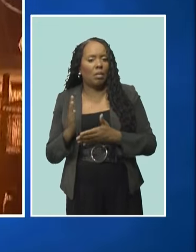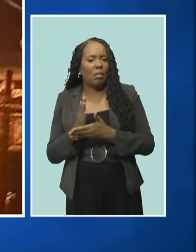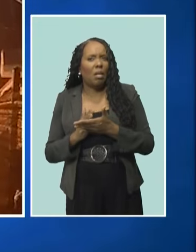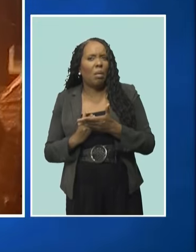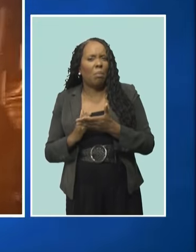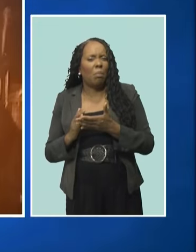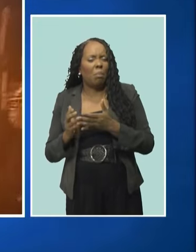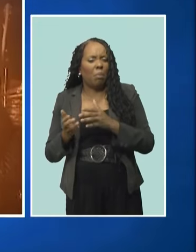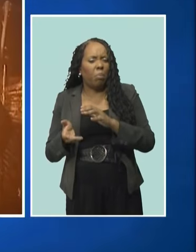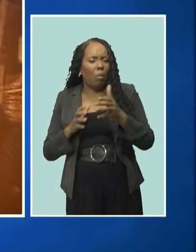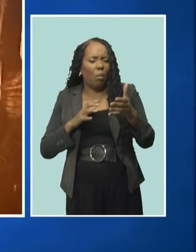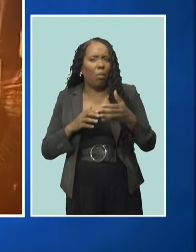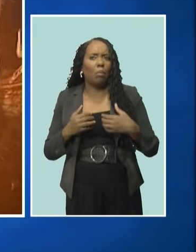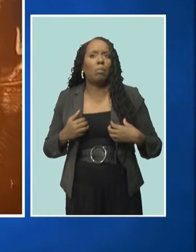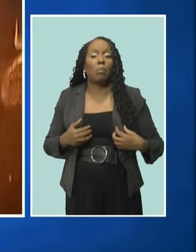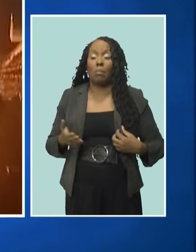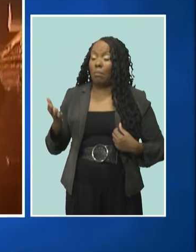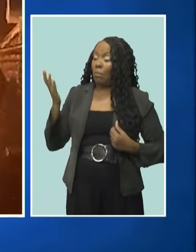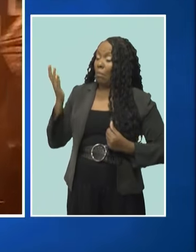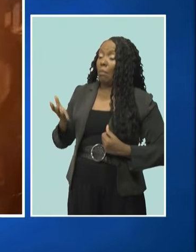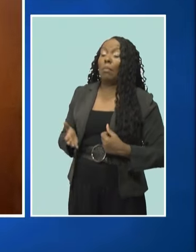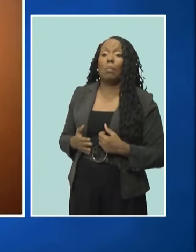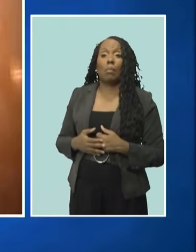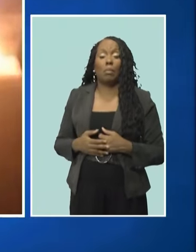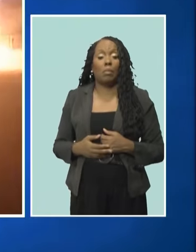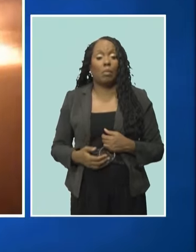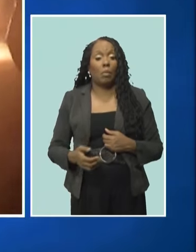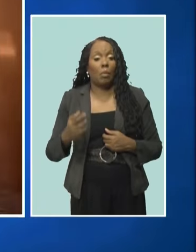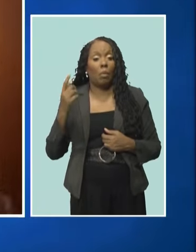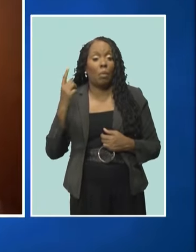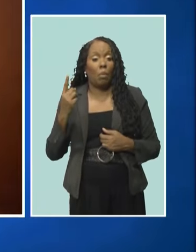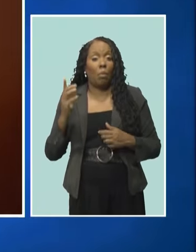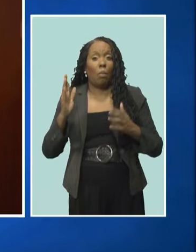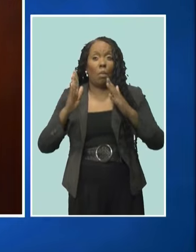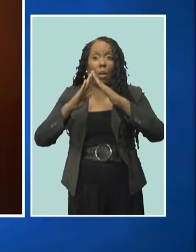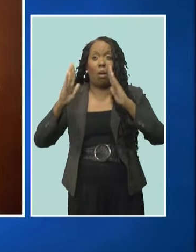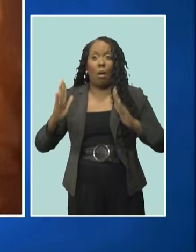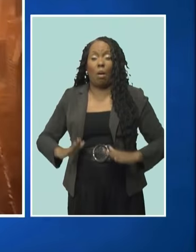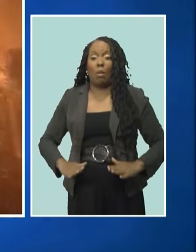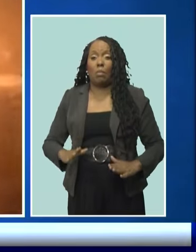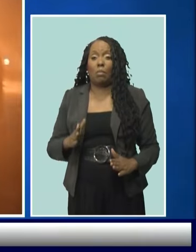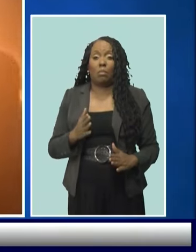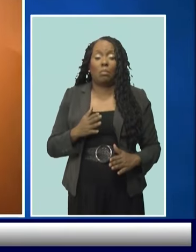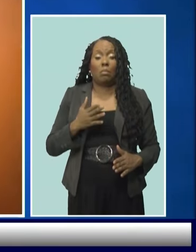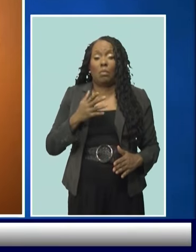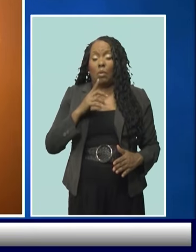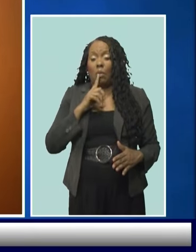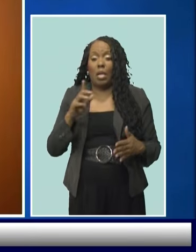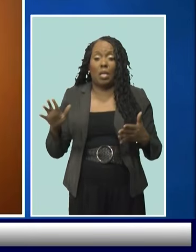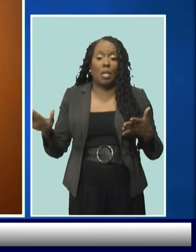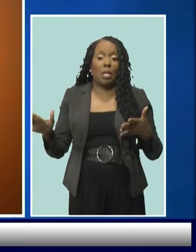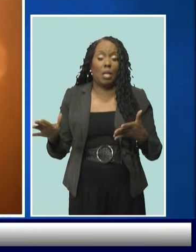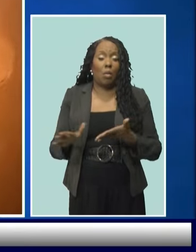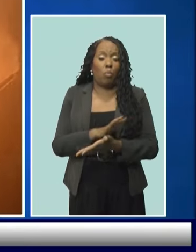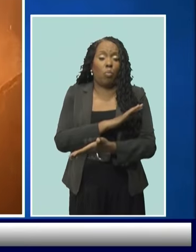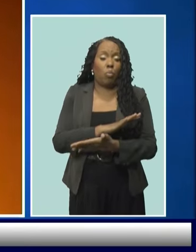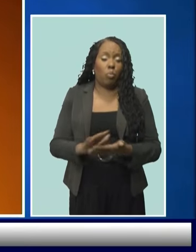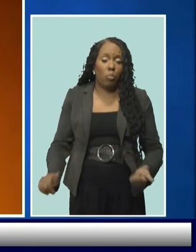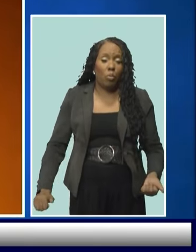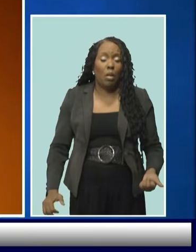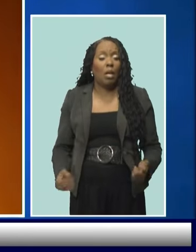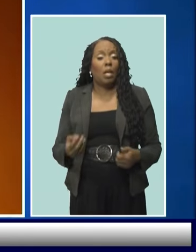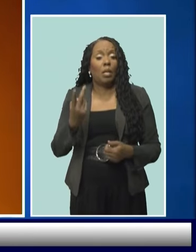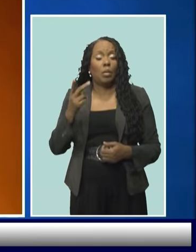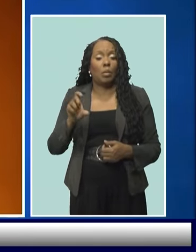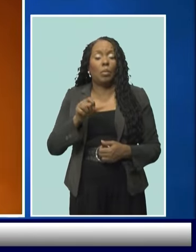This blaze is what caused the destruction of one timber house, extensively damaged another, and slightly damaged one more at